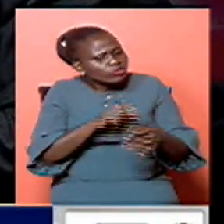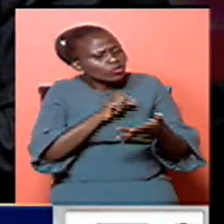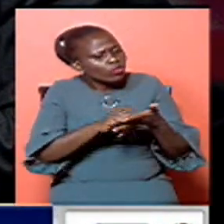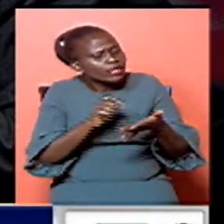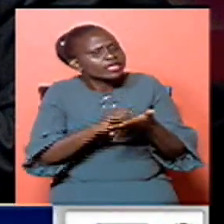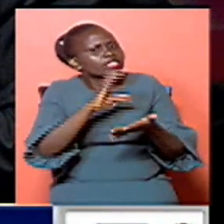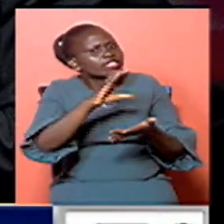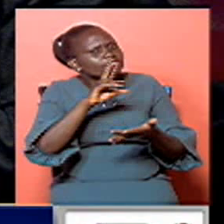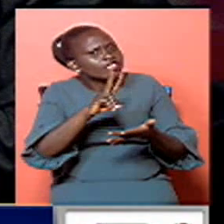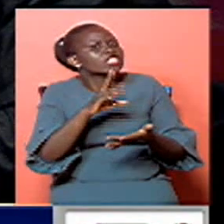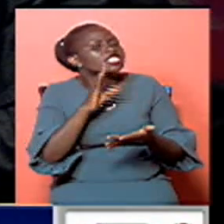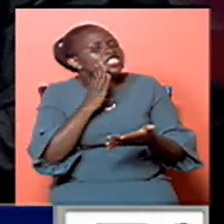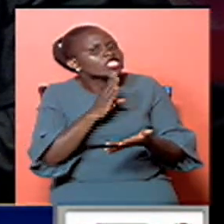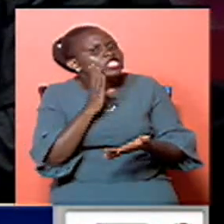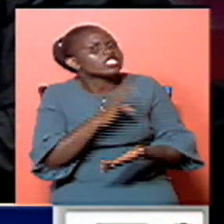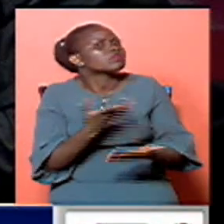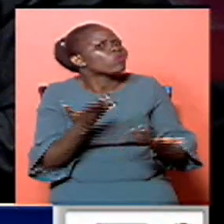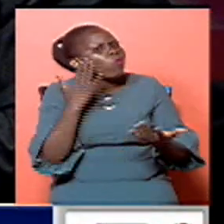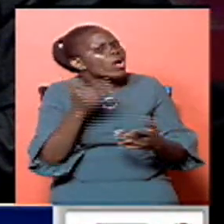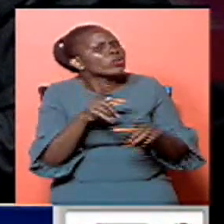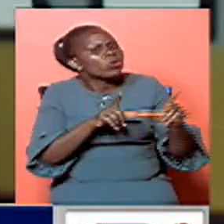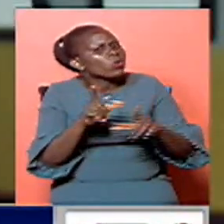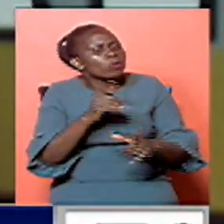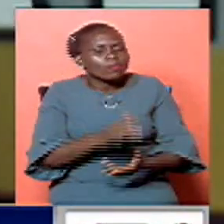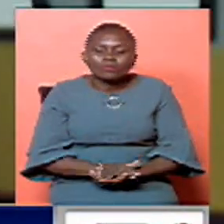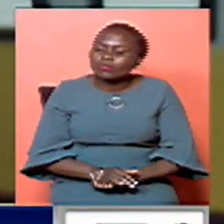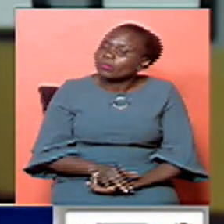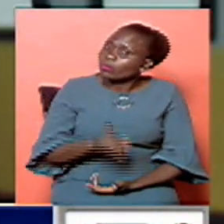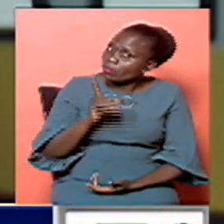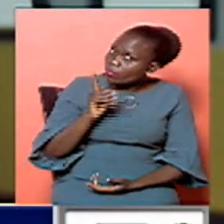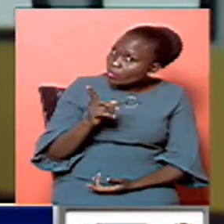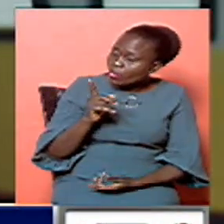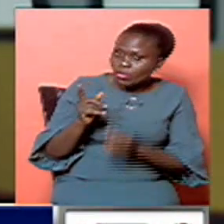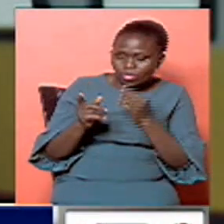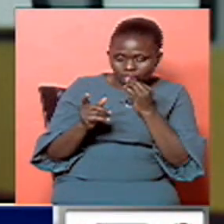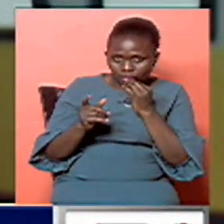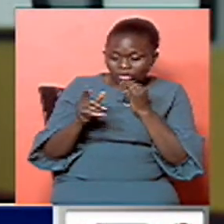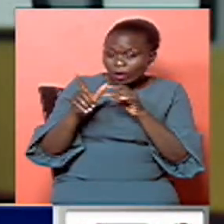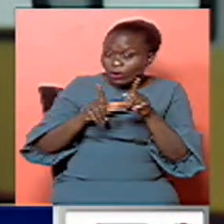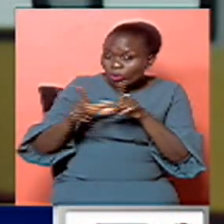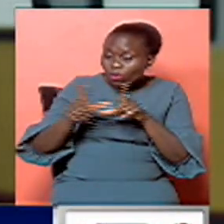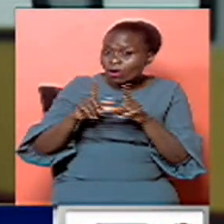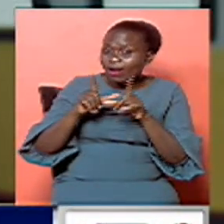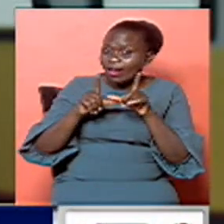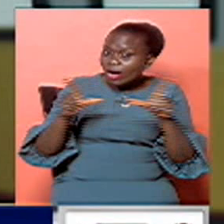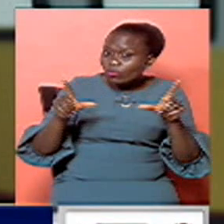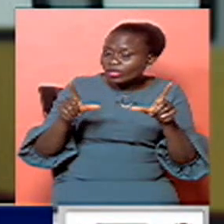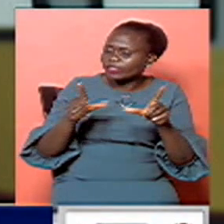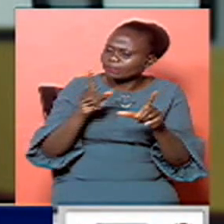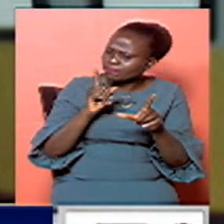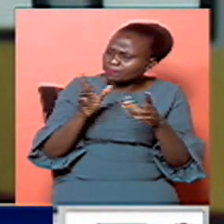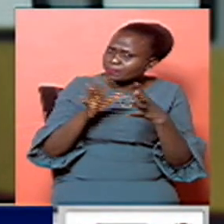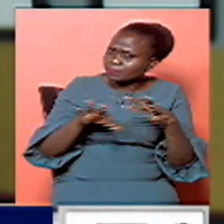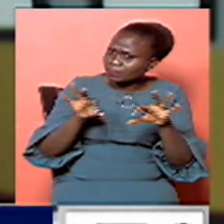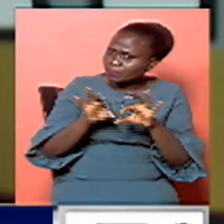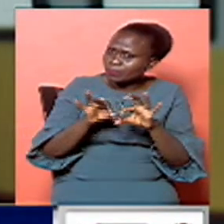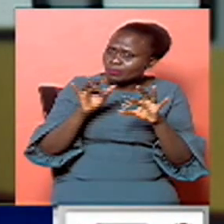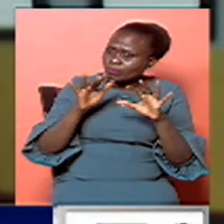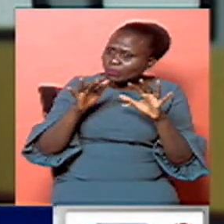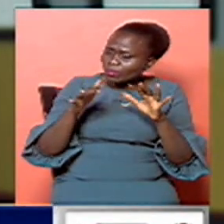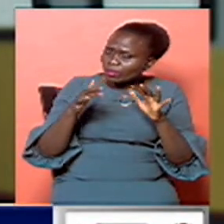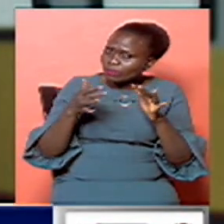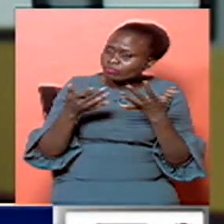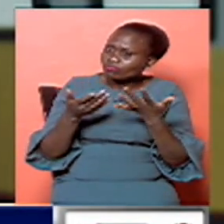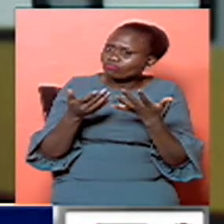CV, it's in English. So why the local languages? Local languages are a critical dimension in terms